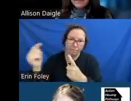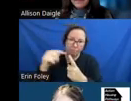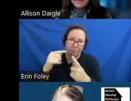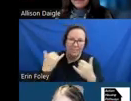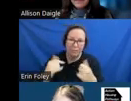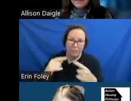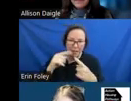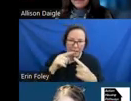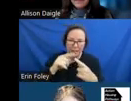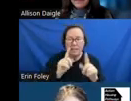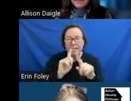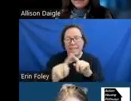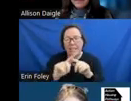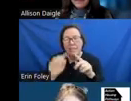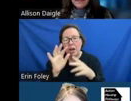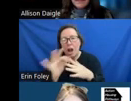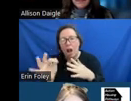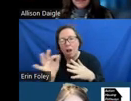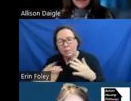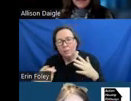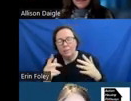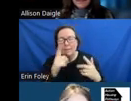But tonight is more of an overview.